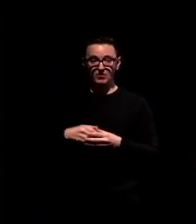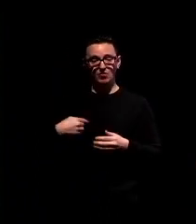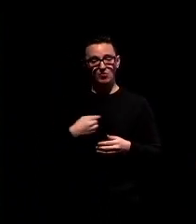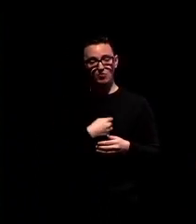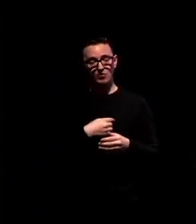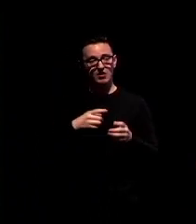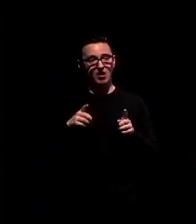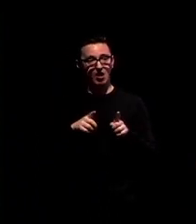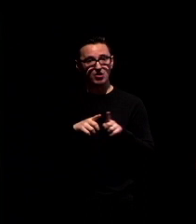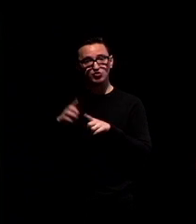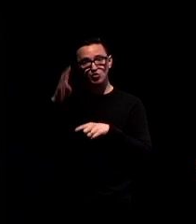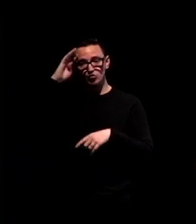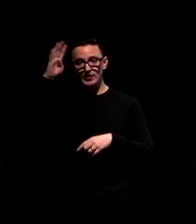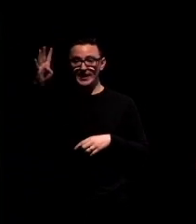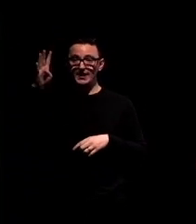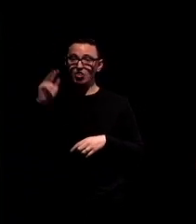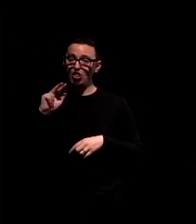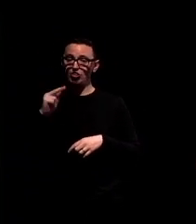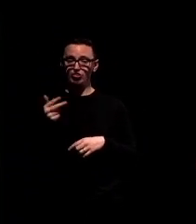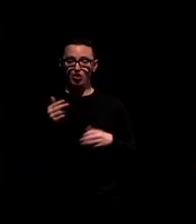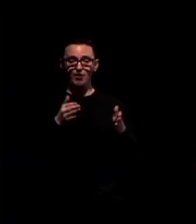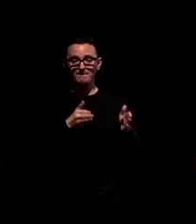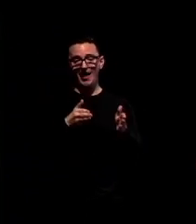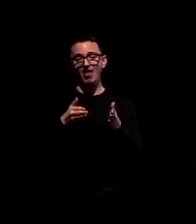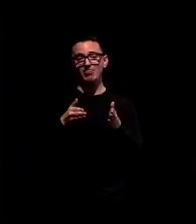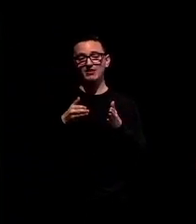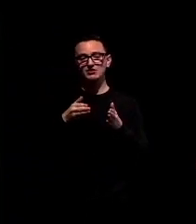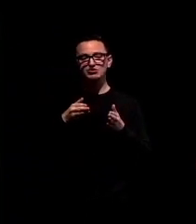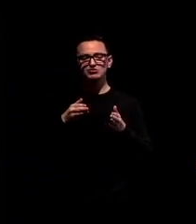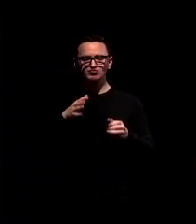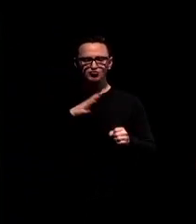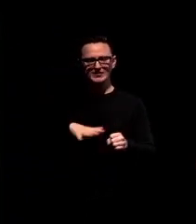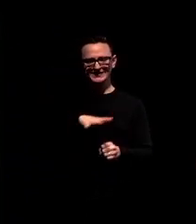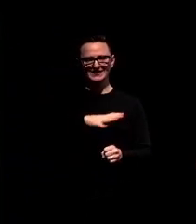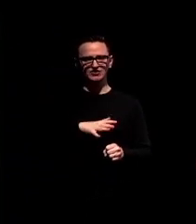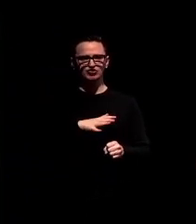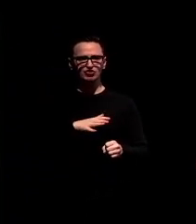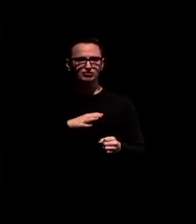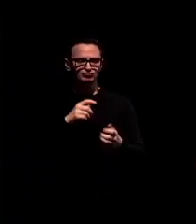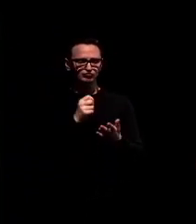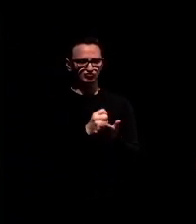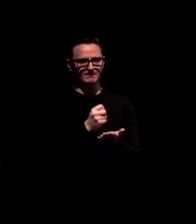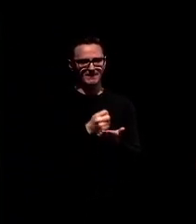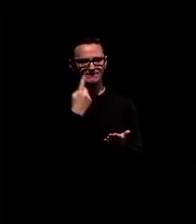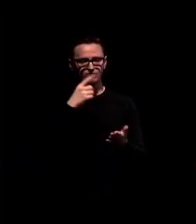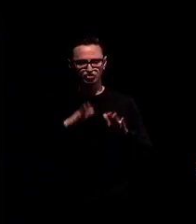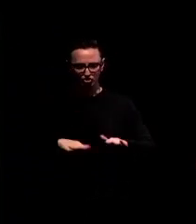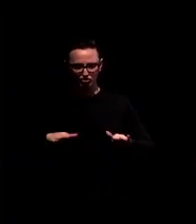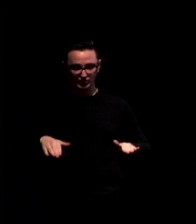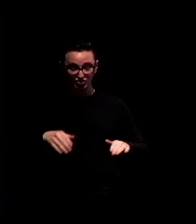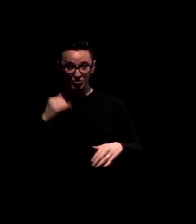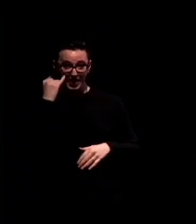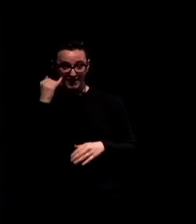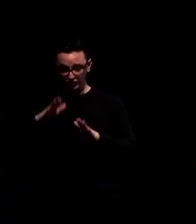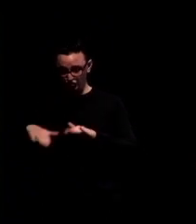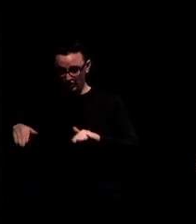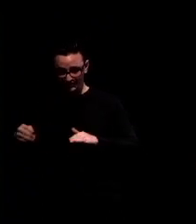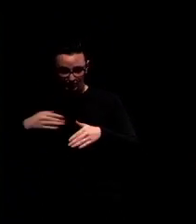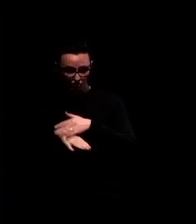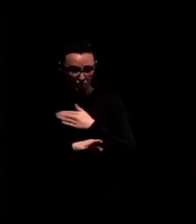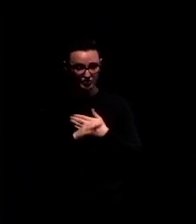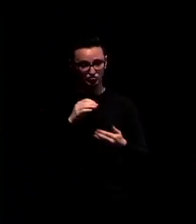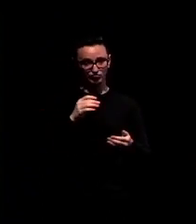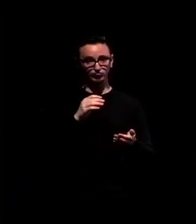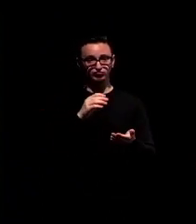We also created a third path residential for children. So if a kid needs to go into residential treatment, unfortunately right now, basically you're going